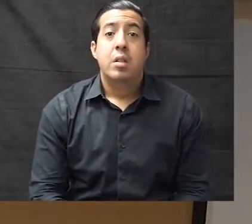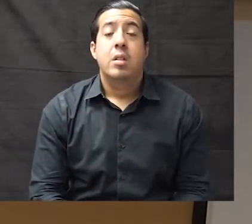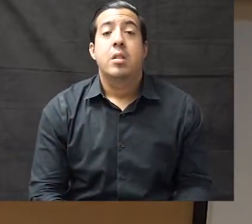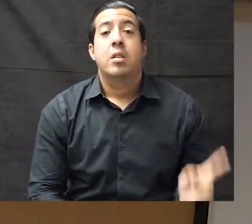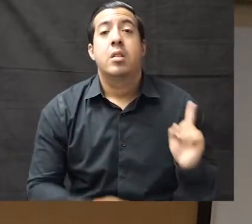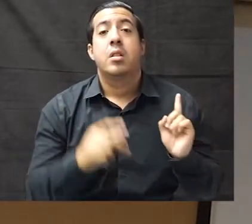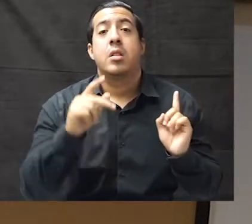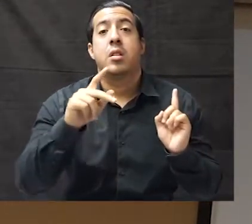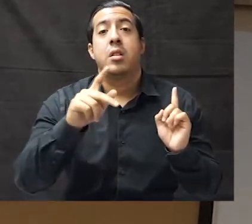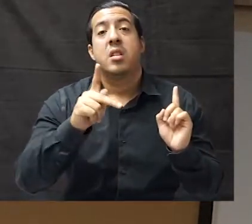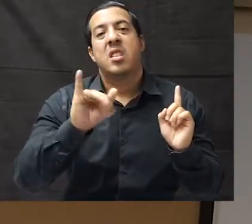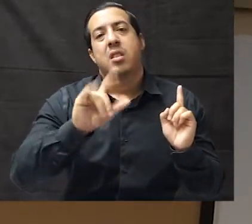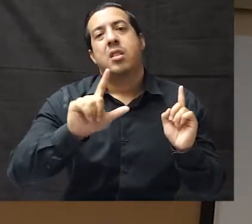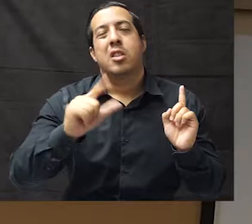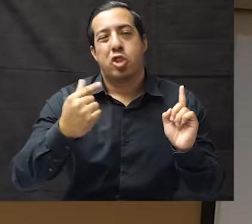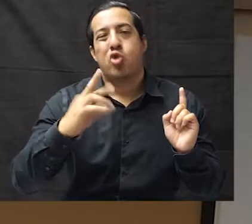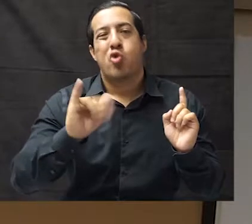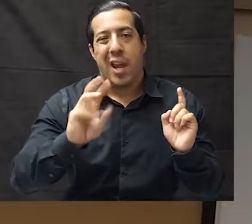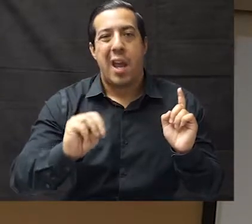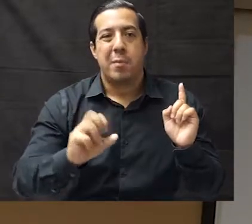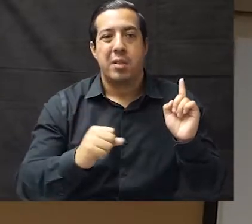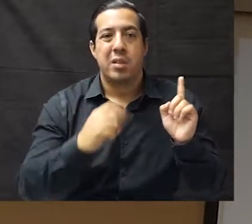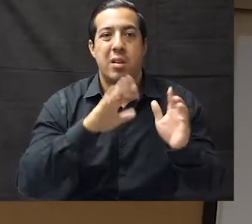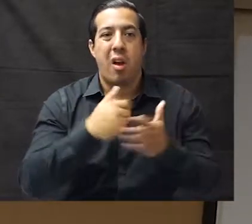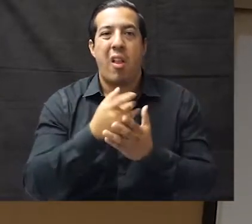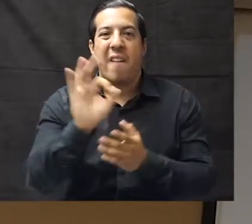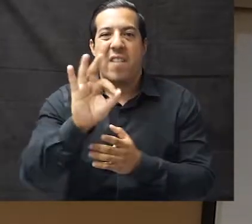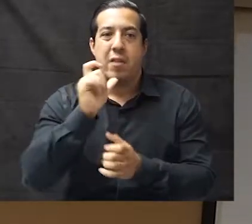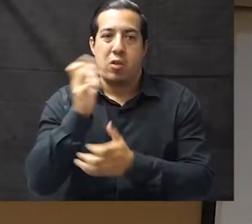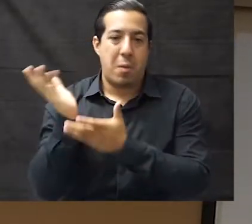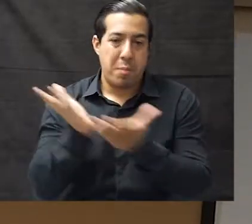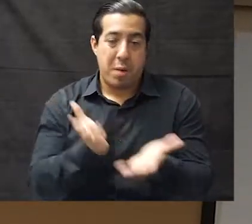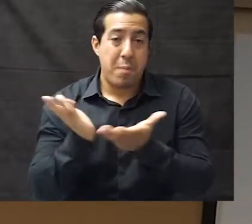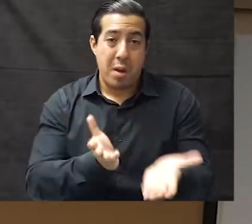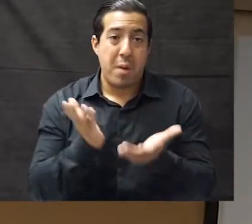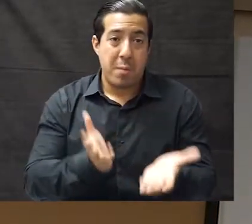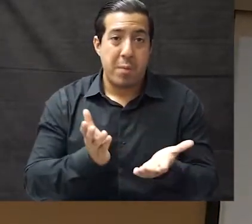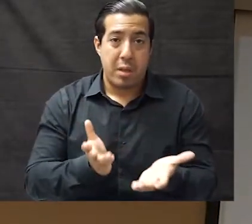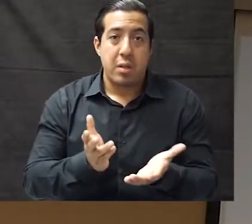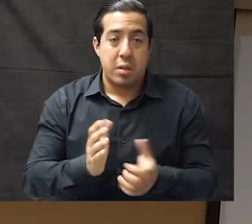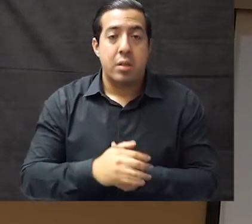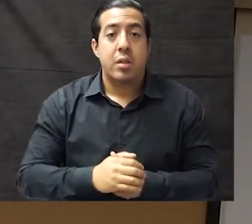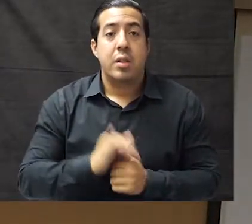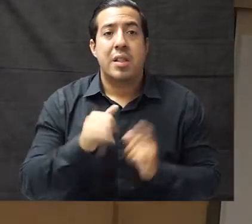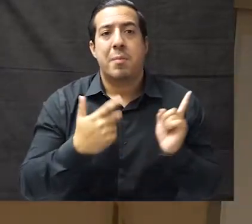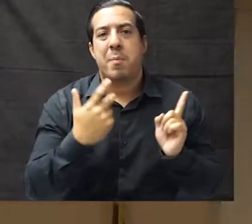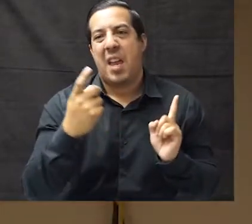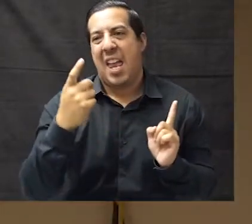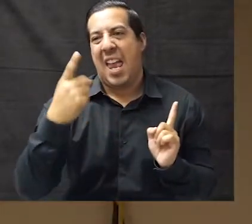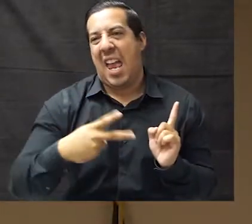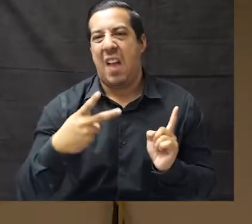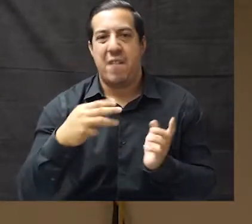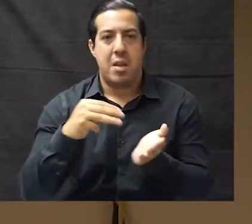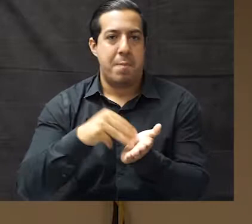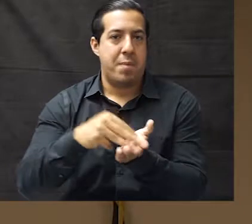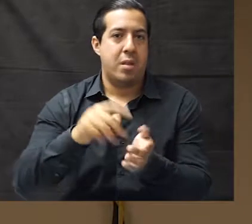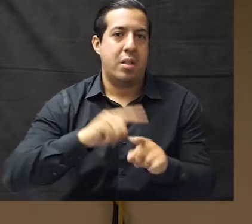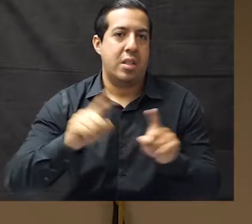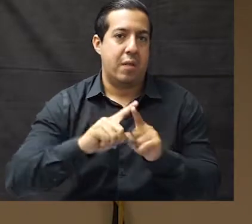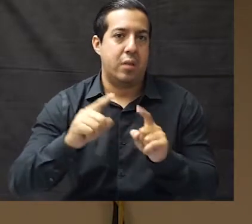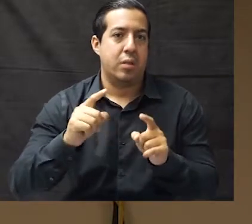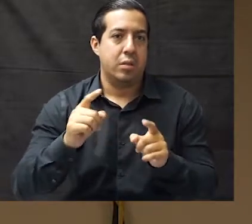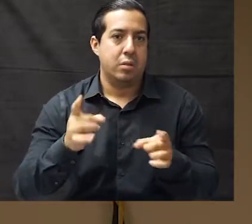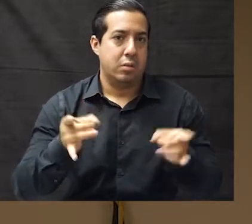This is that U-47-700. It's also referred to as the gray death. That package probably there is many thousands of lethal